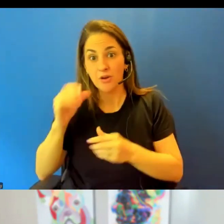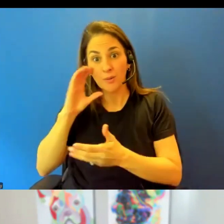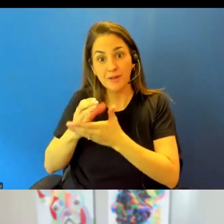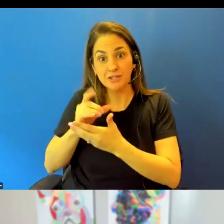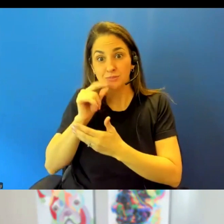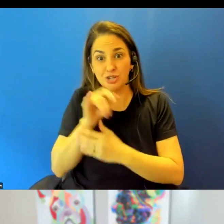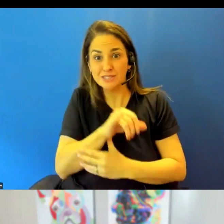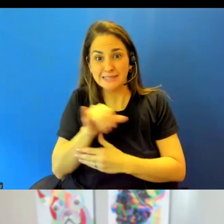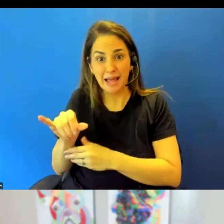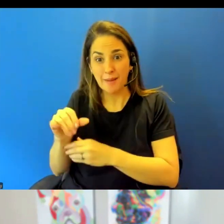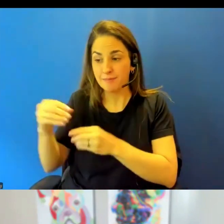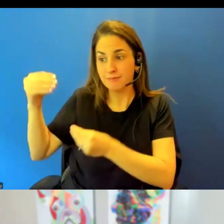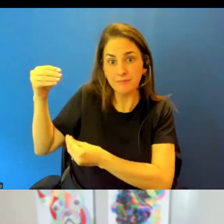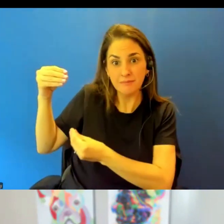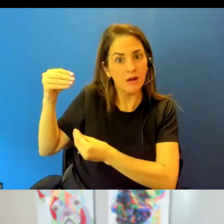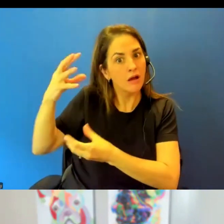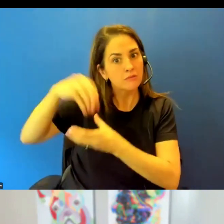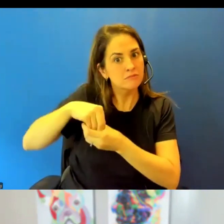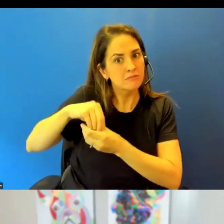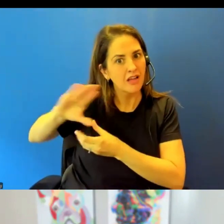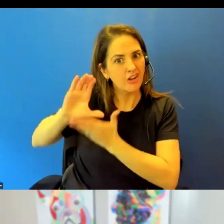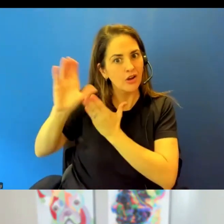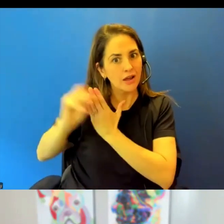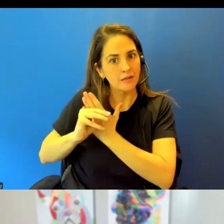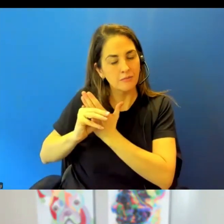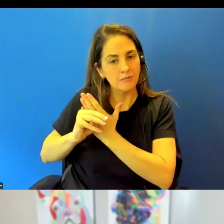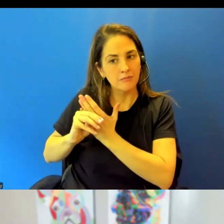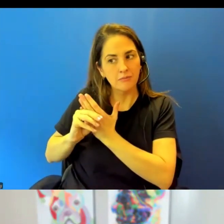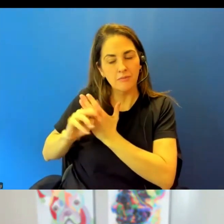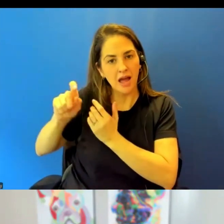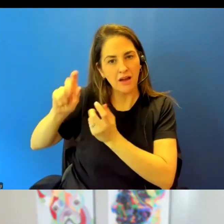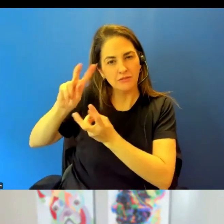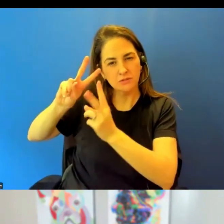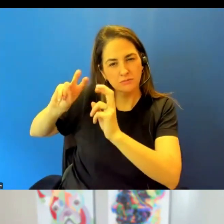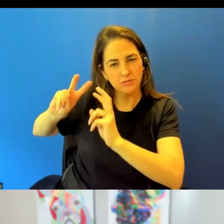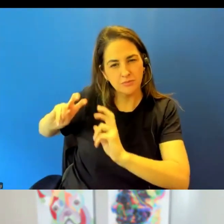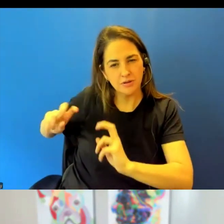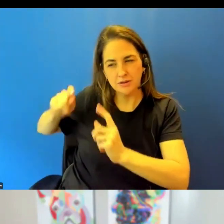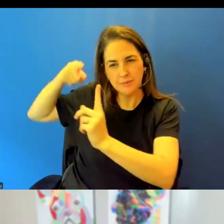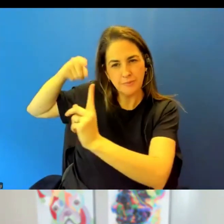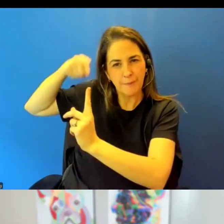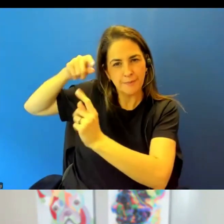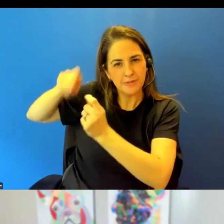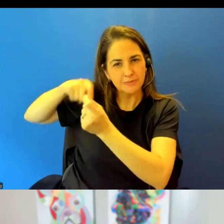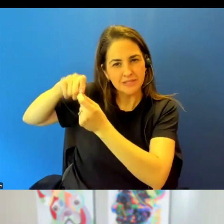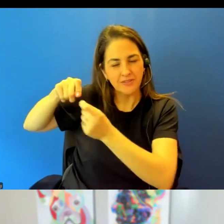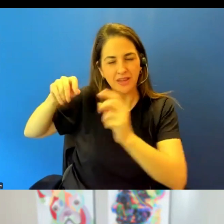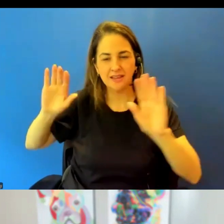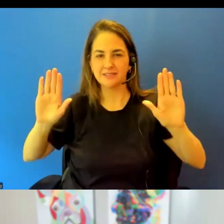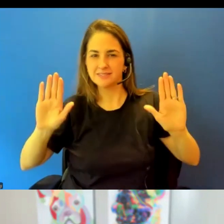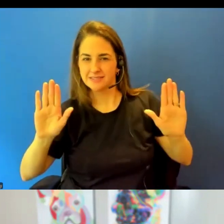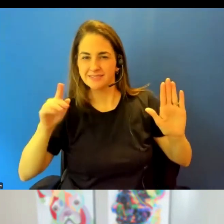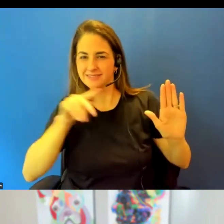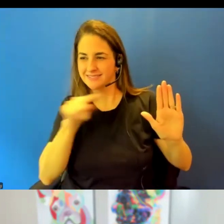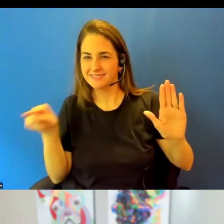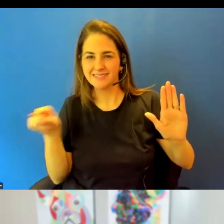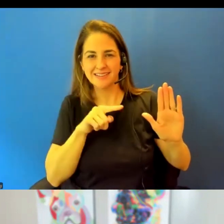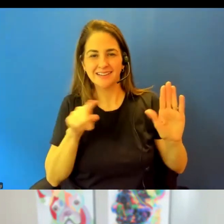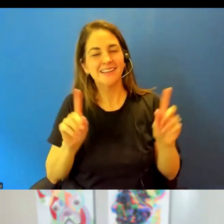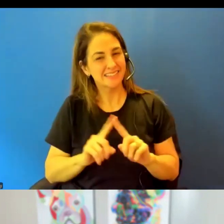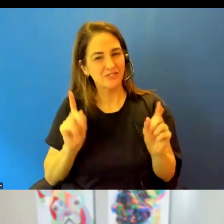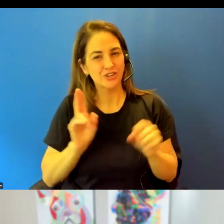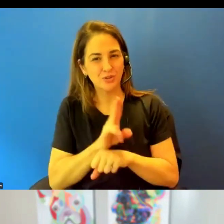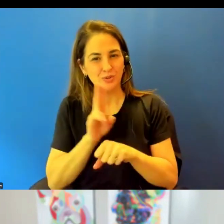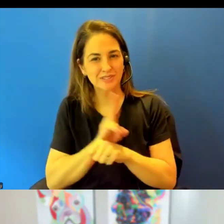bird and it's part of their curriculum and they need to be able to point out something very specific on it. So I think AI